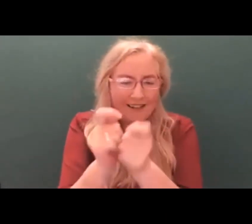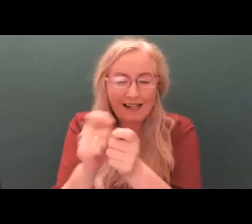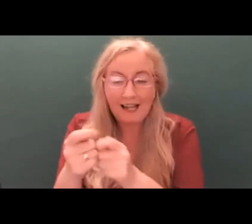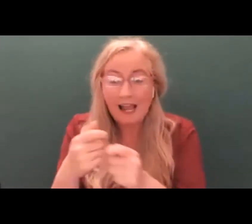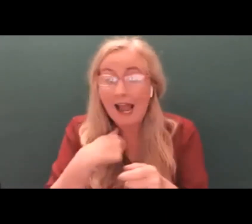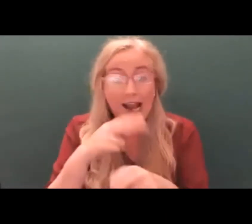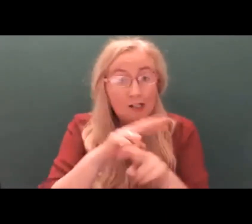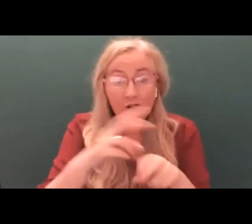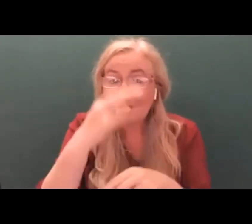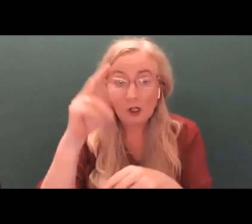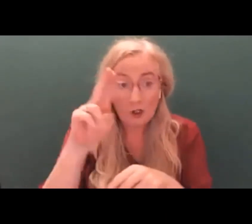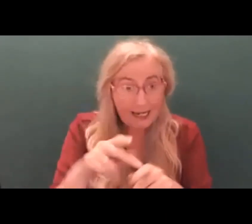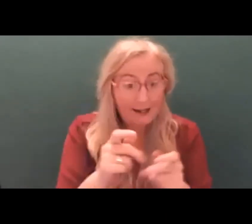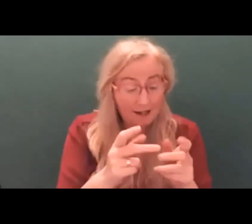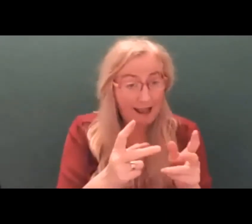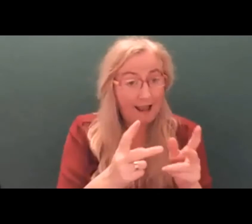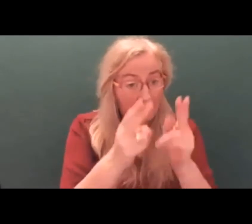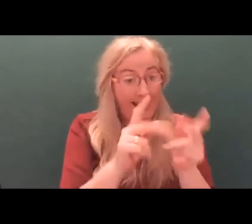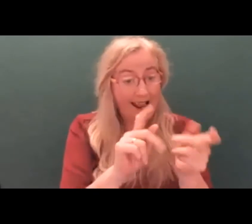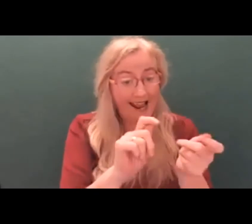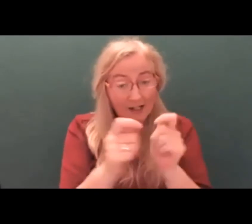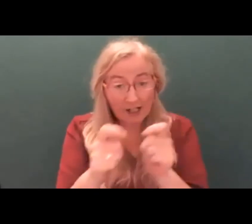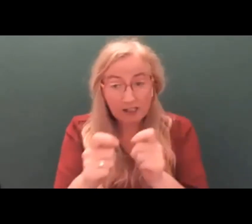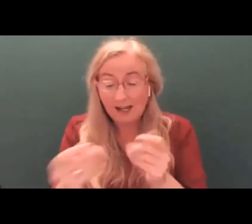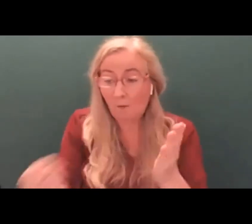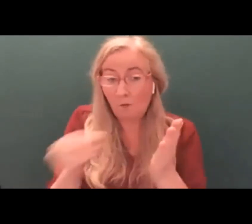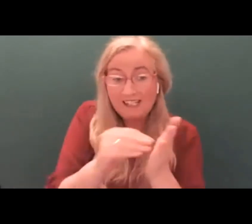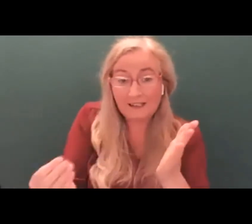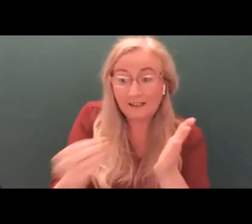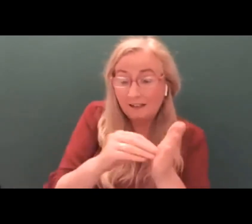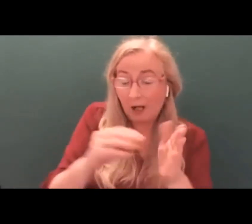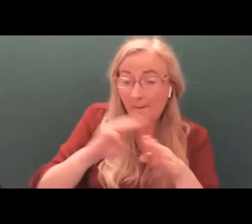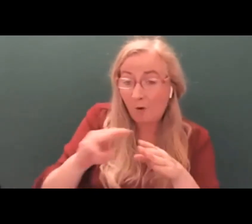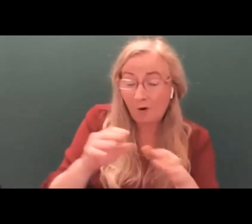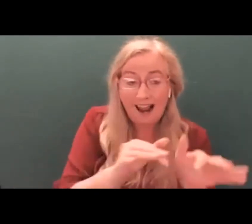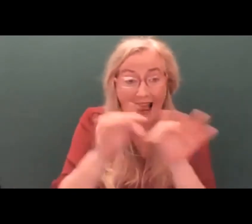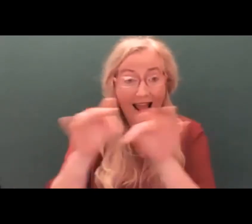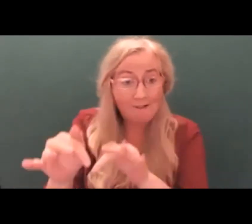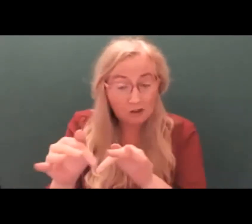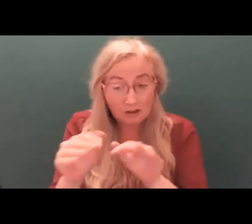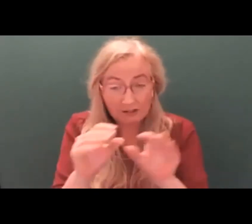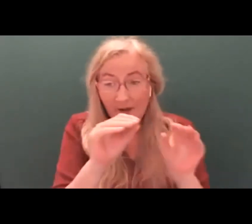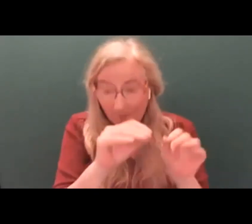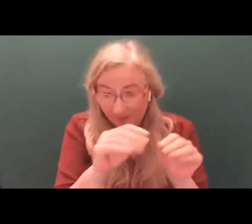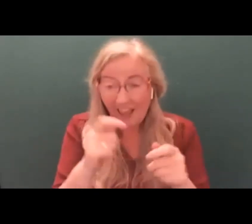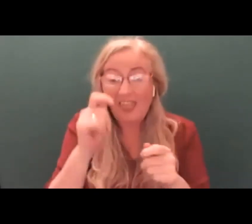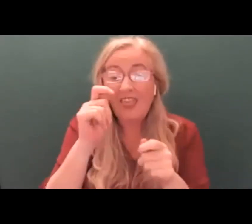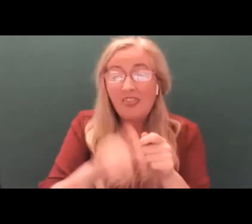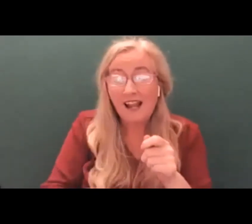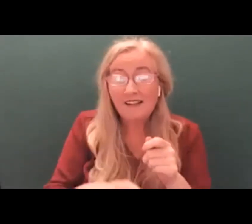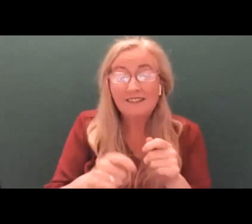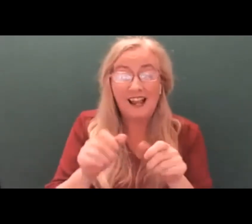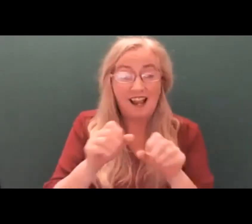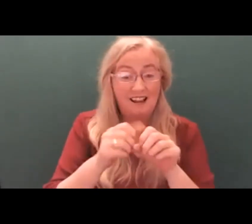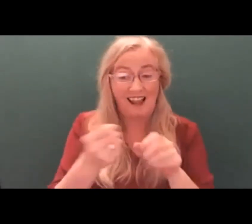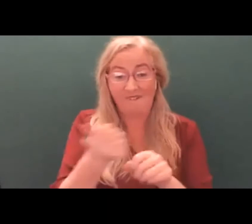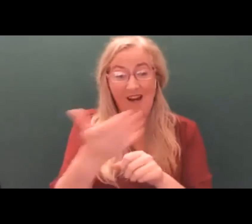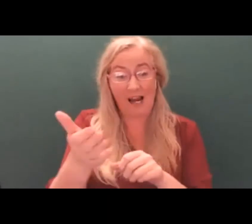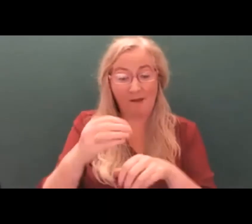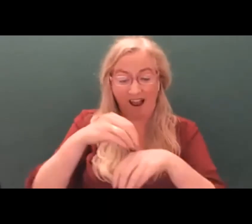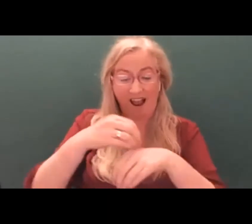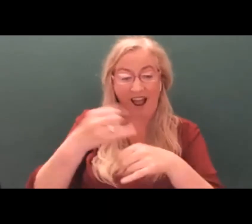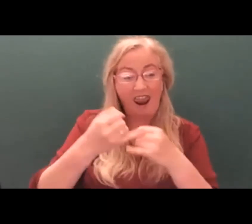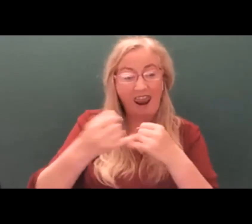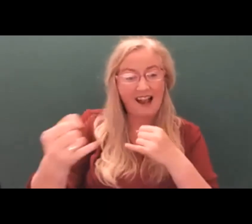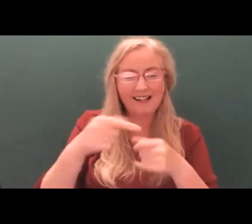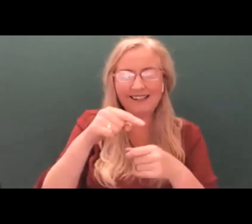edit and actually put in new PowerPoint images afterwards, and then are available online as a useful